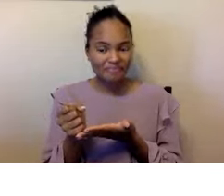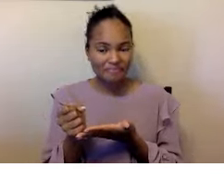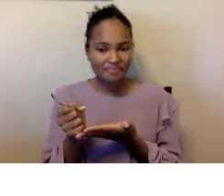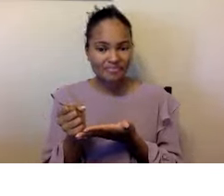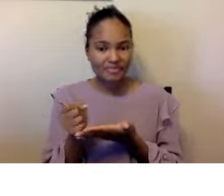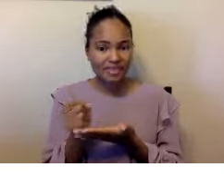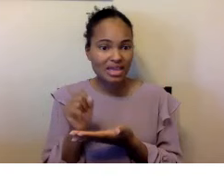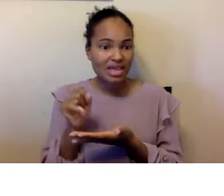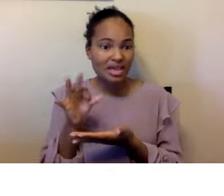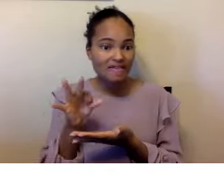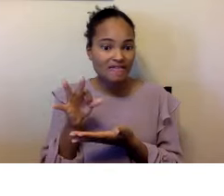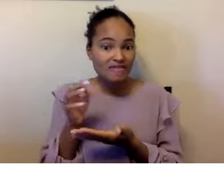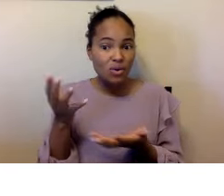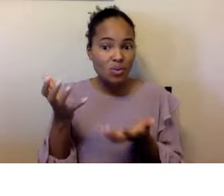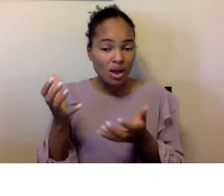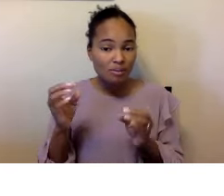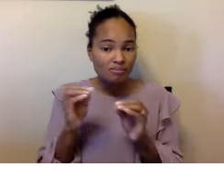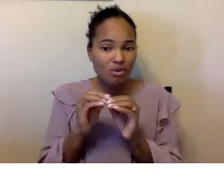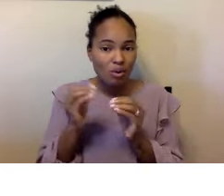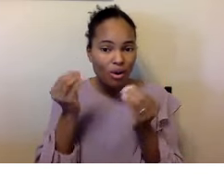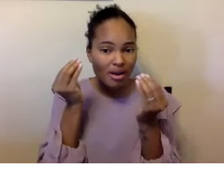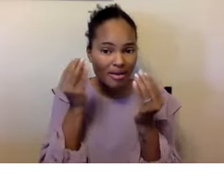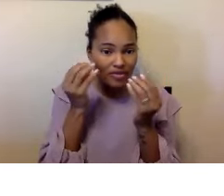If you wanted to get more information about